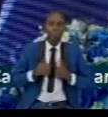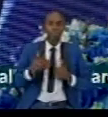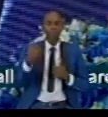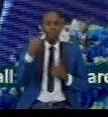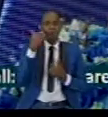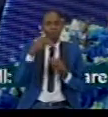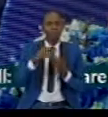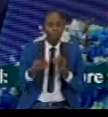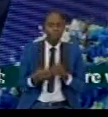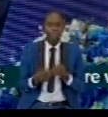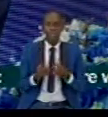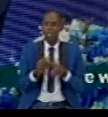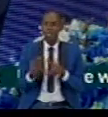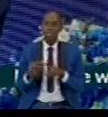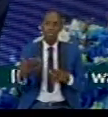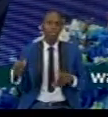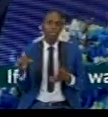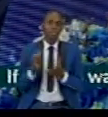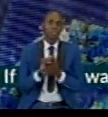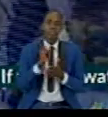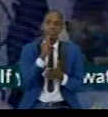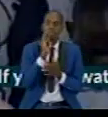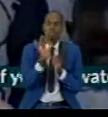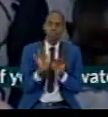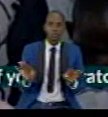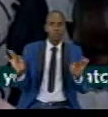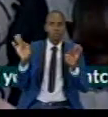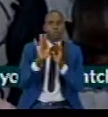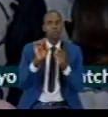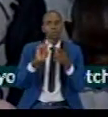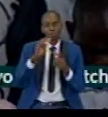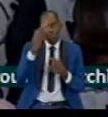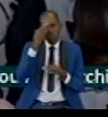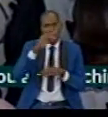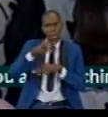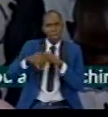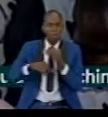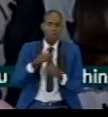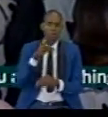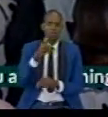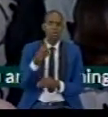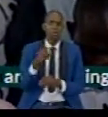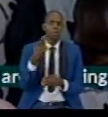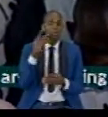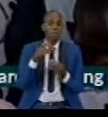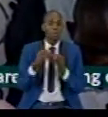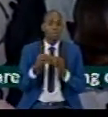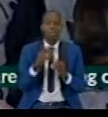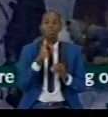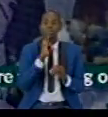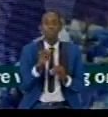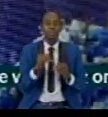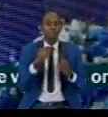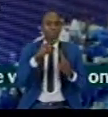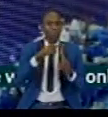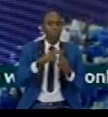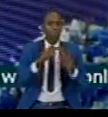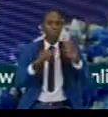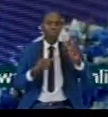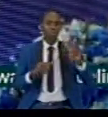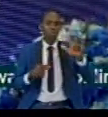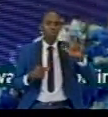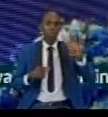two three four now one five four four four nine